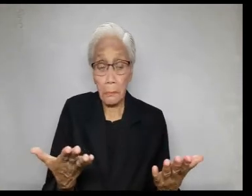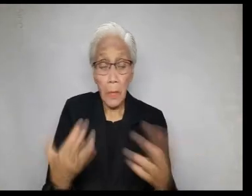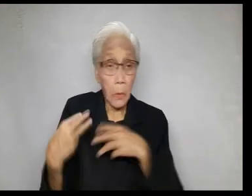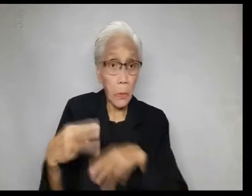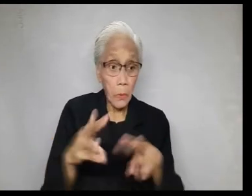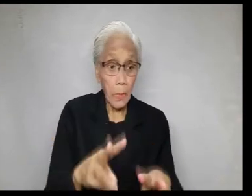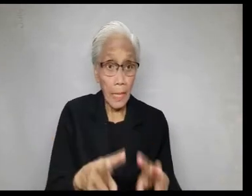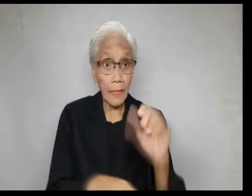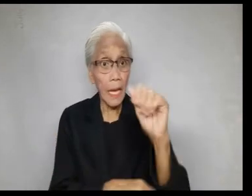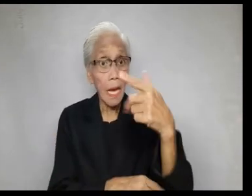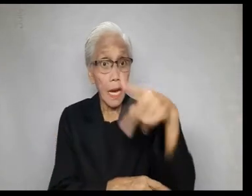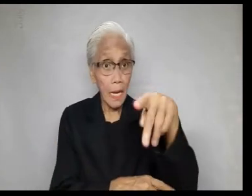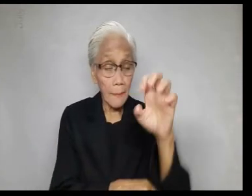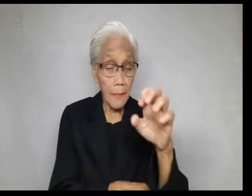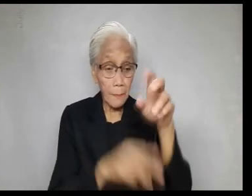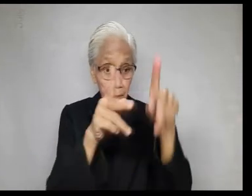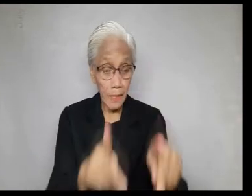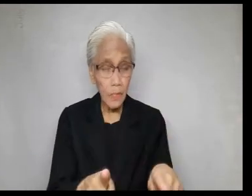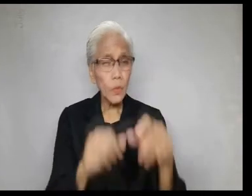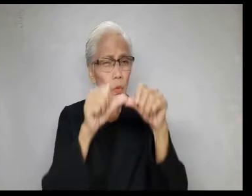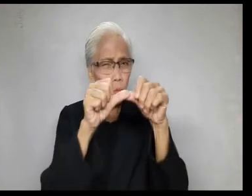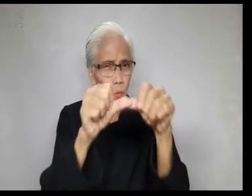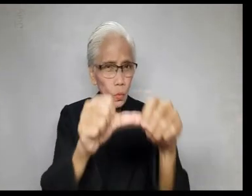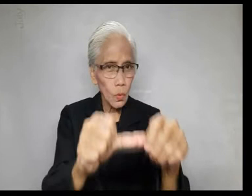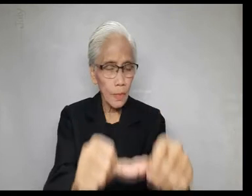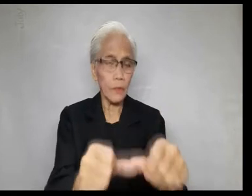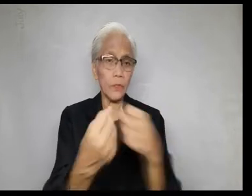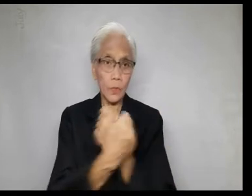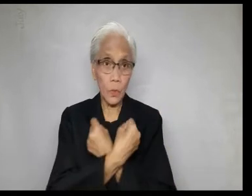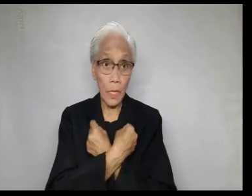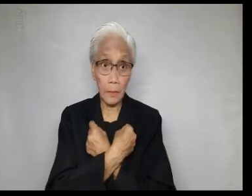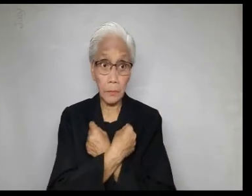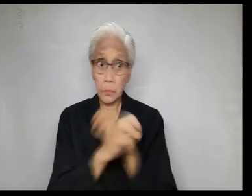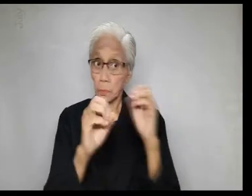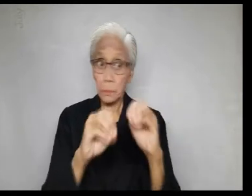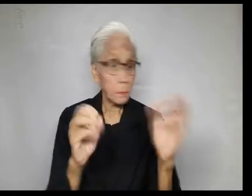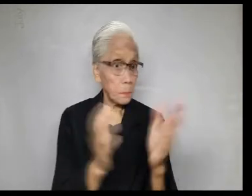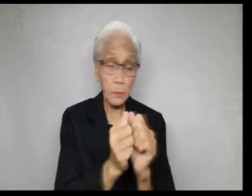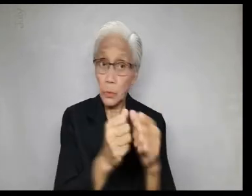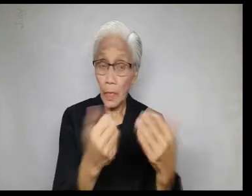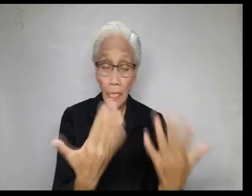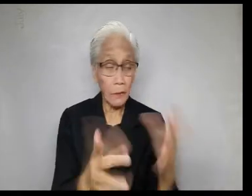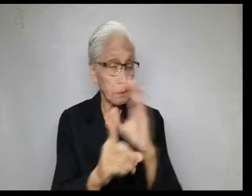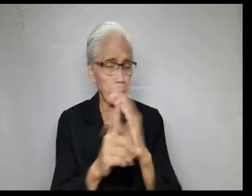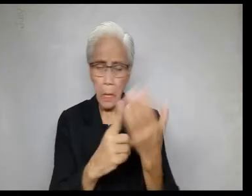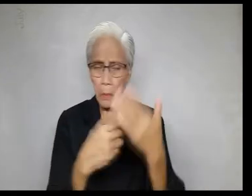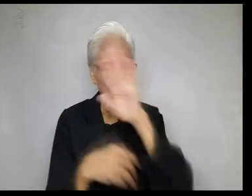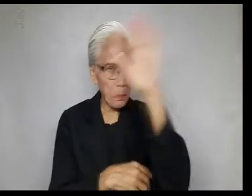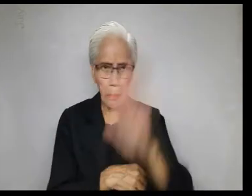herself or himself. Meanwhile, the agape person will continue loving